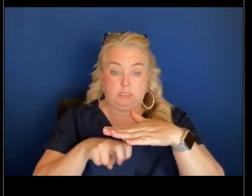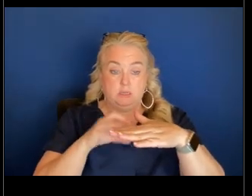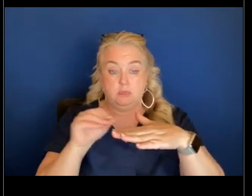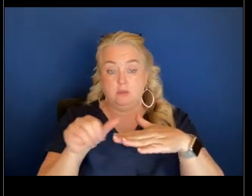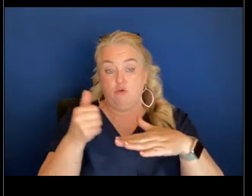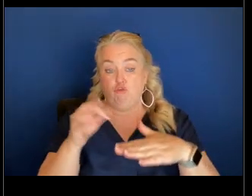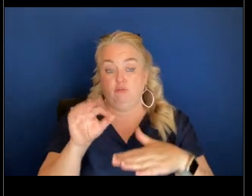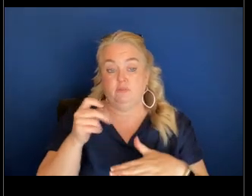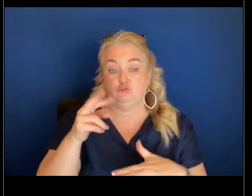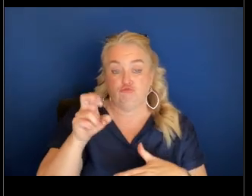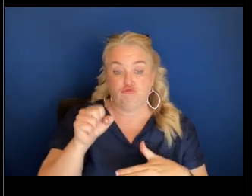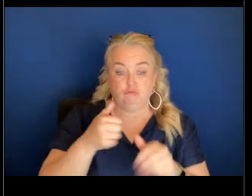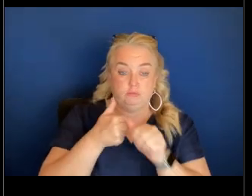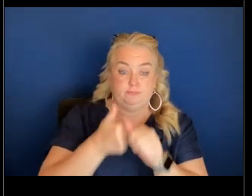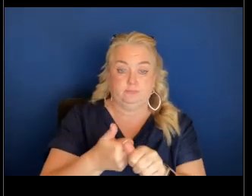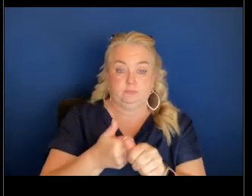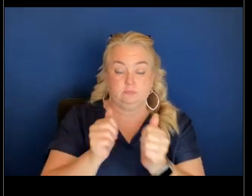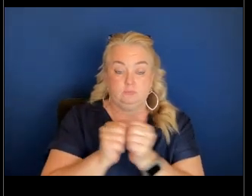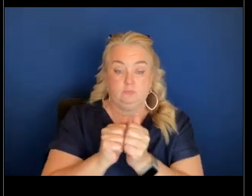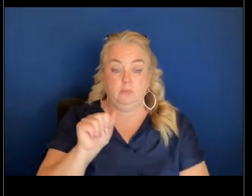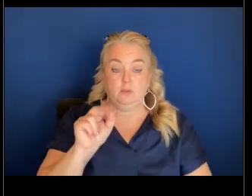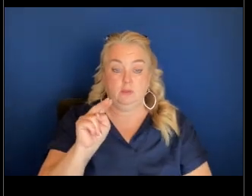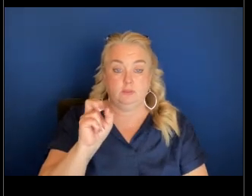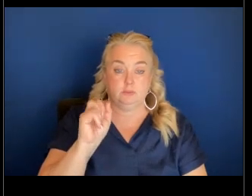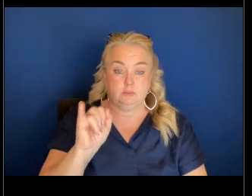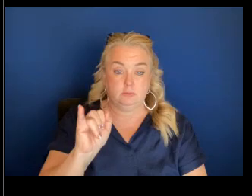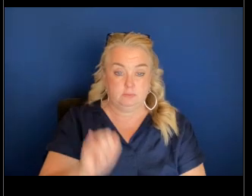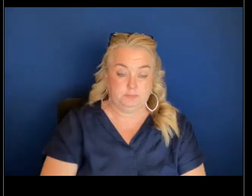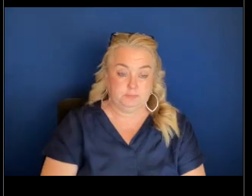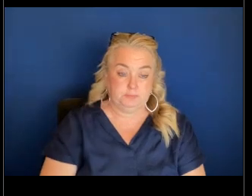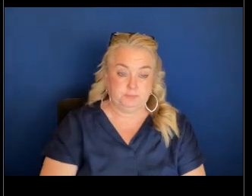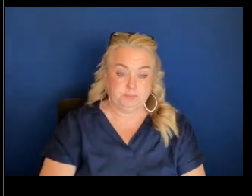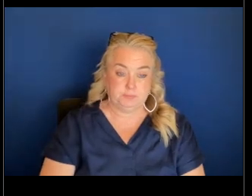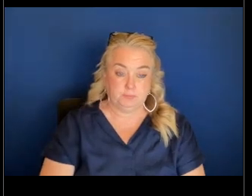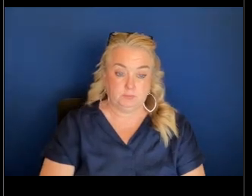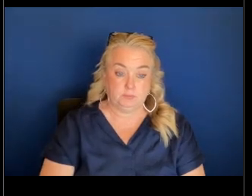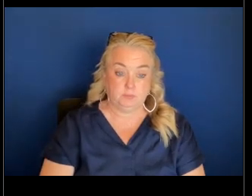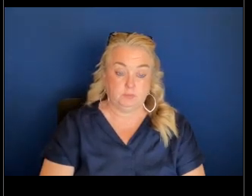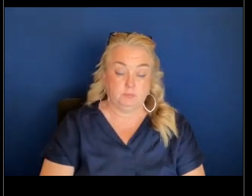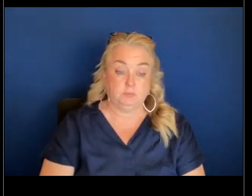space and other features specified in ANSI.